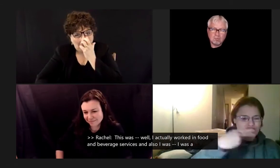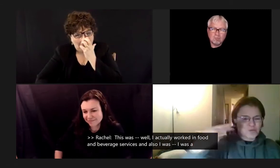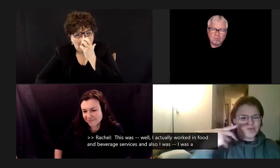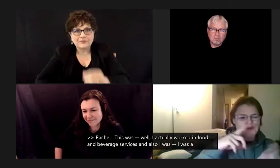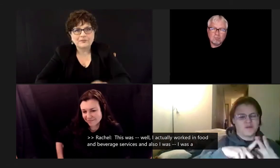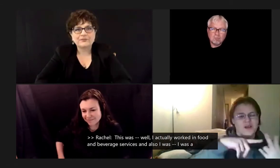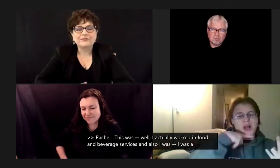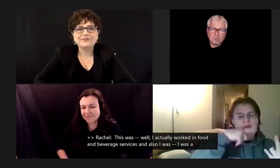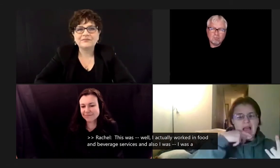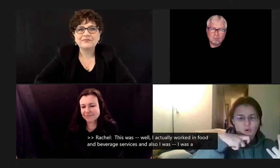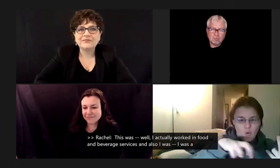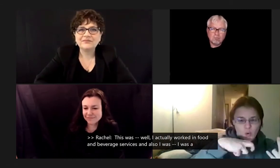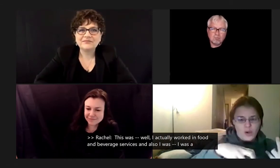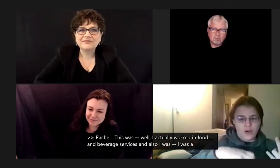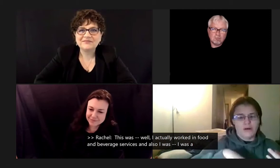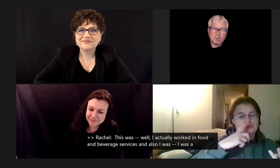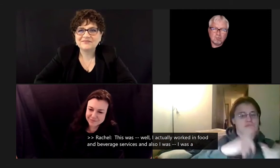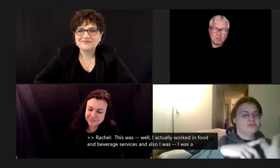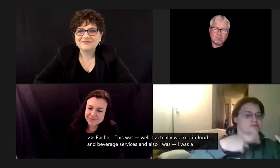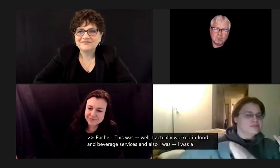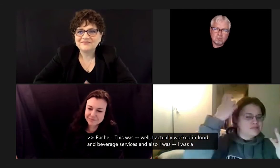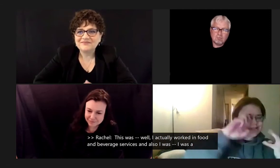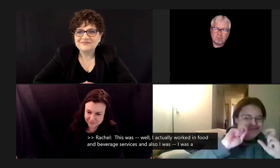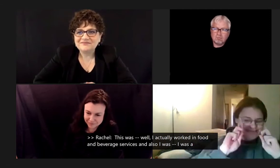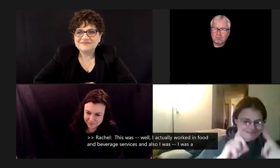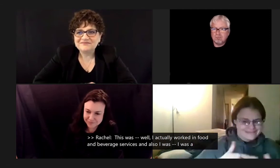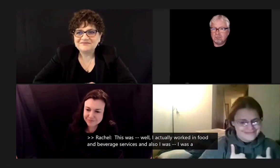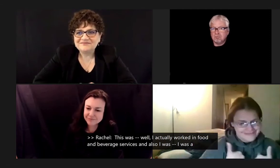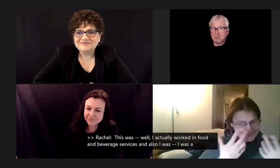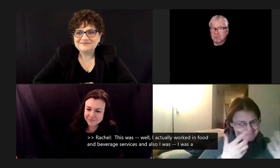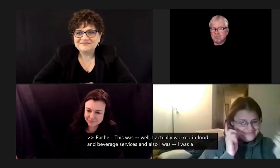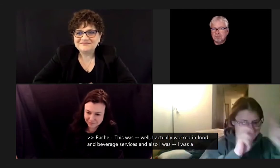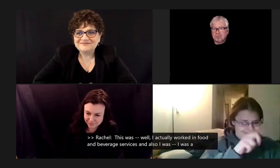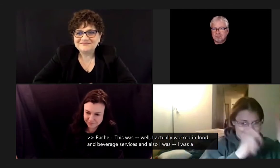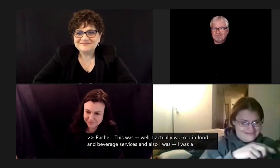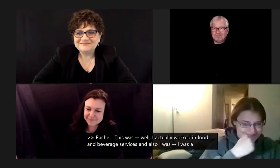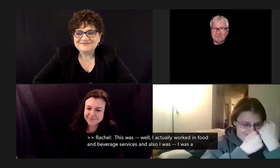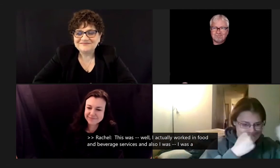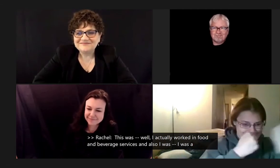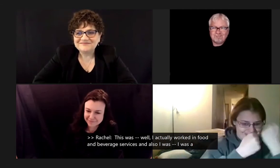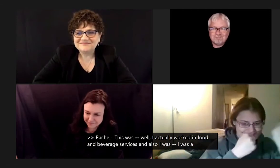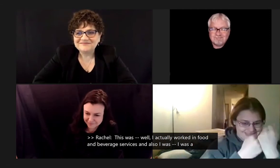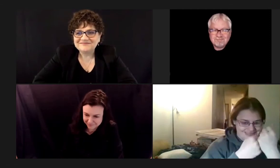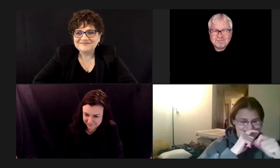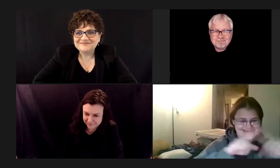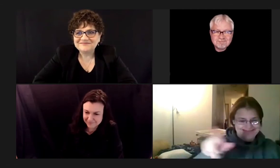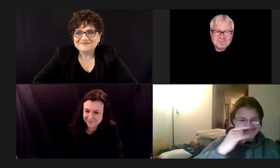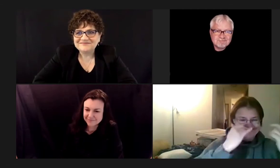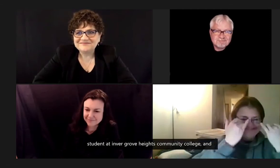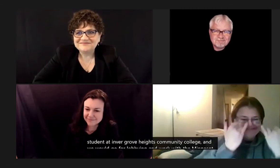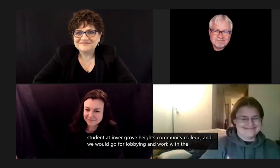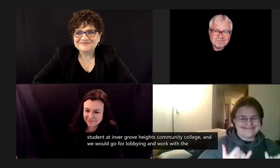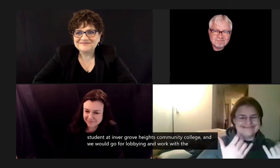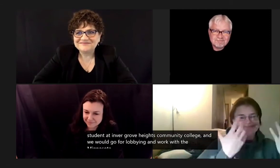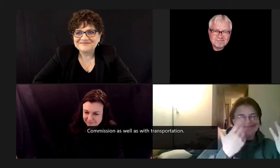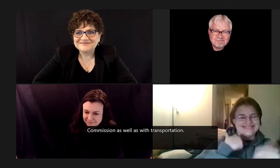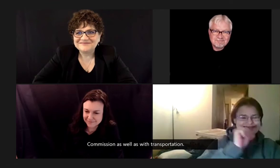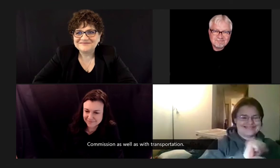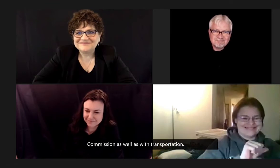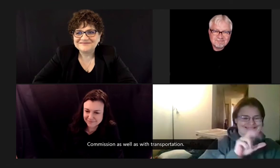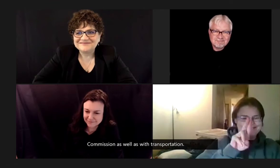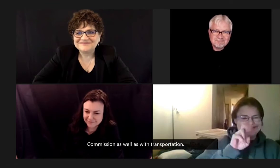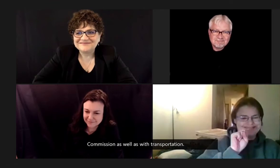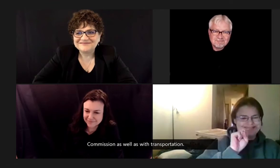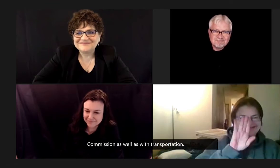and work with the Minnesota Commission as well as with transportation. I would go frequently to